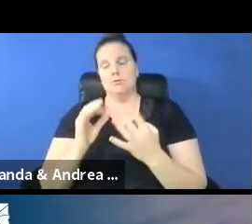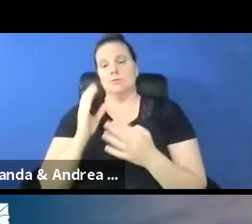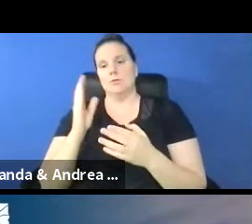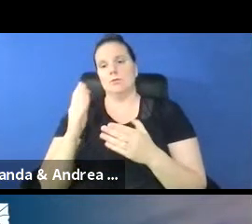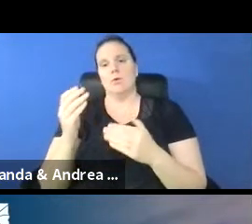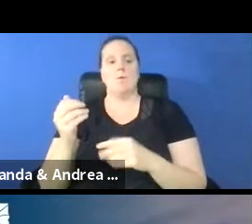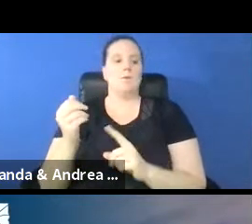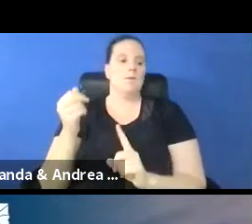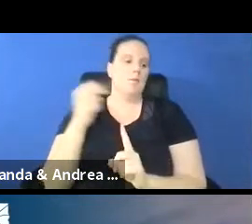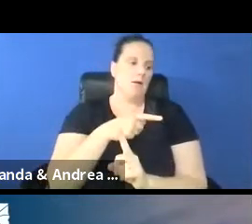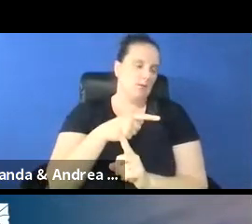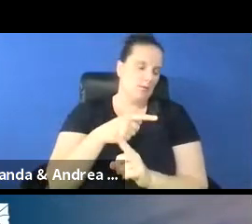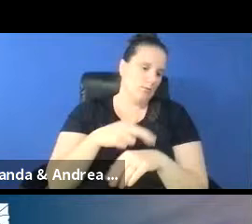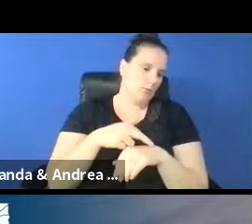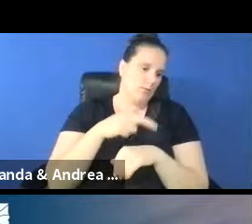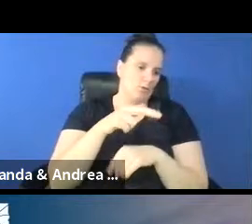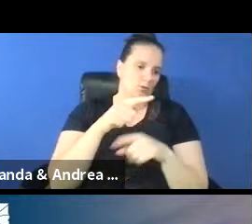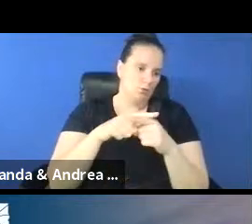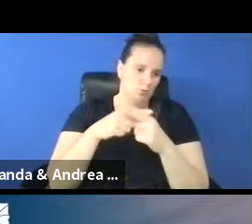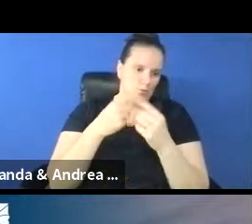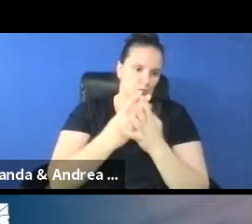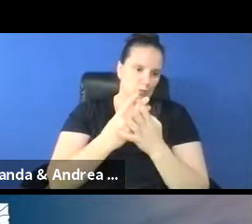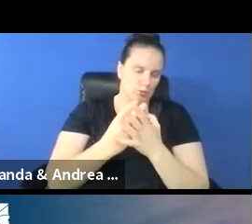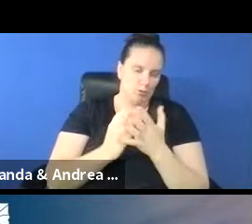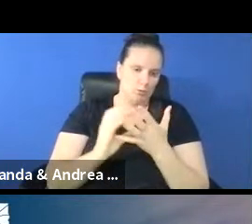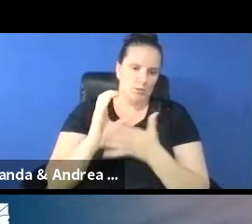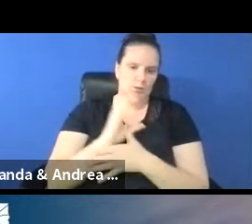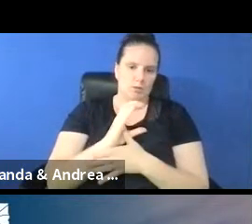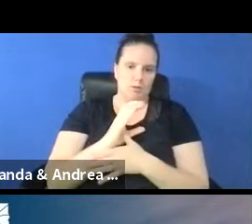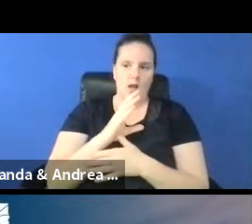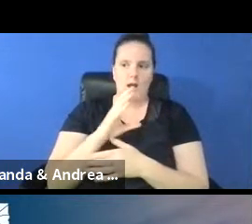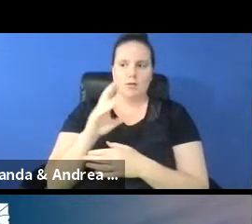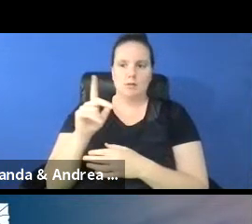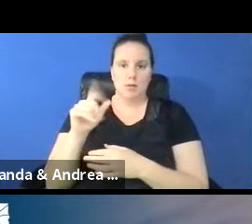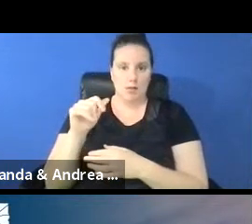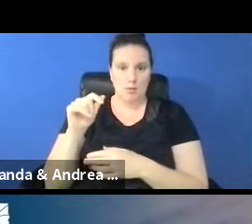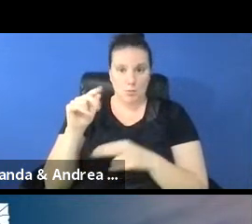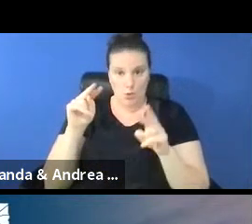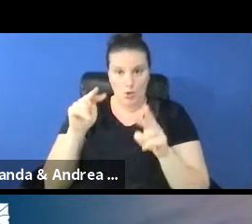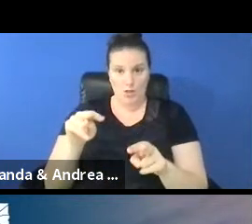going back and referring to the screening criteria and the data that we're looking at.